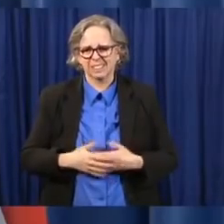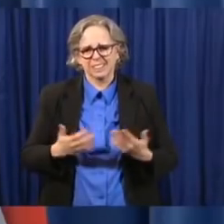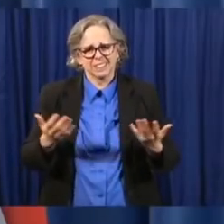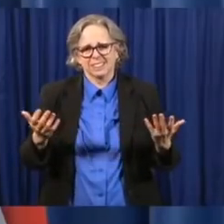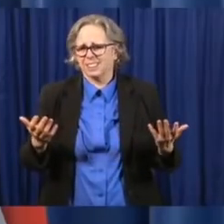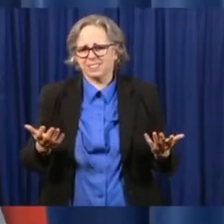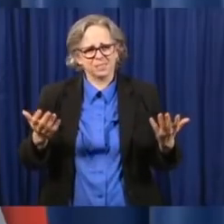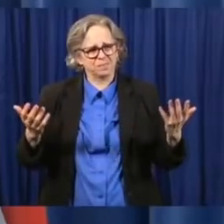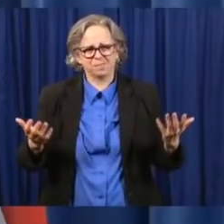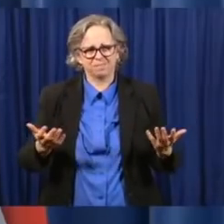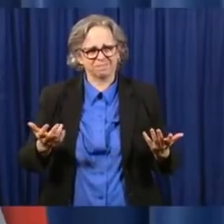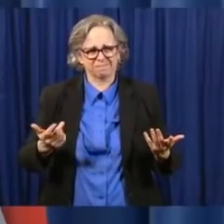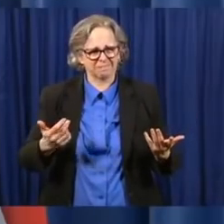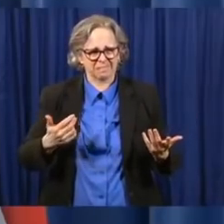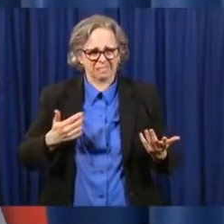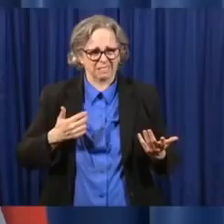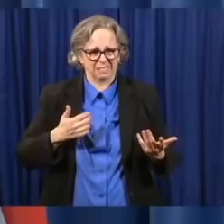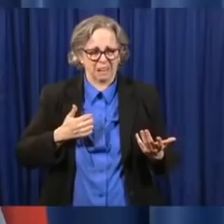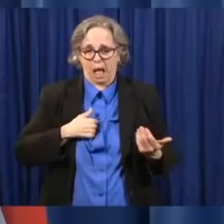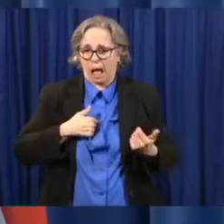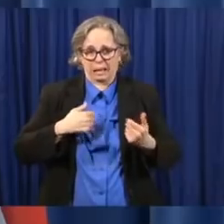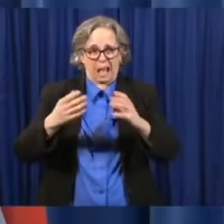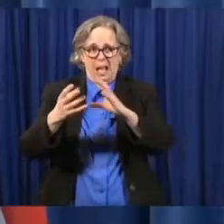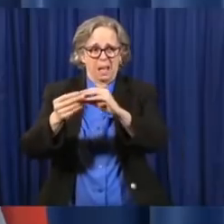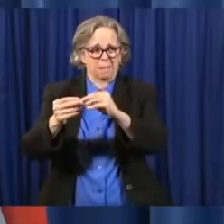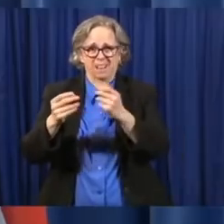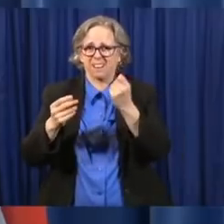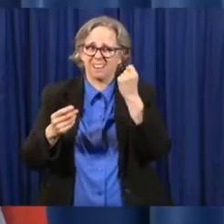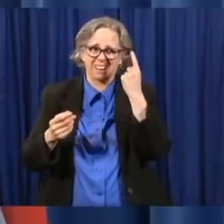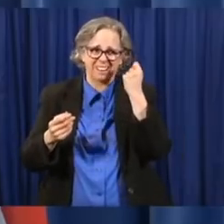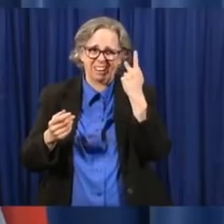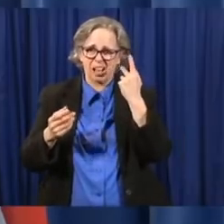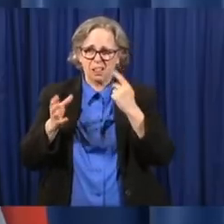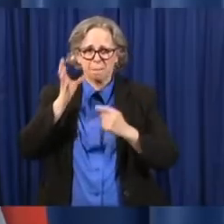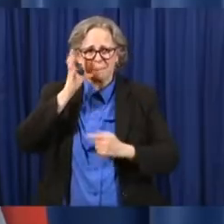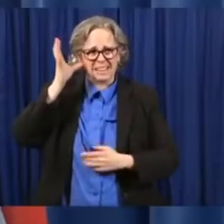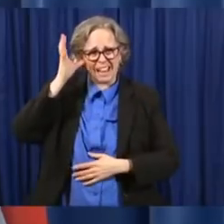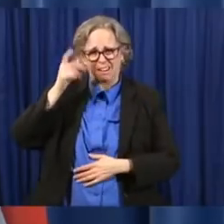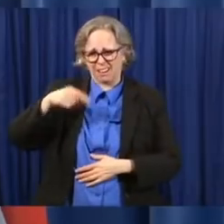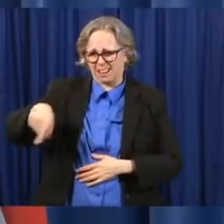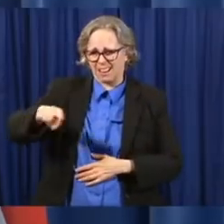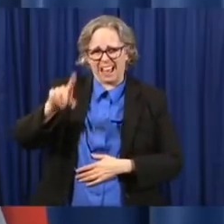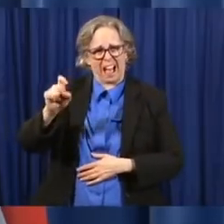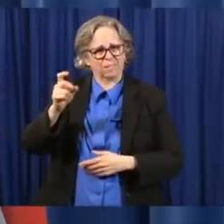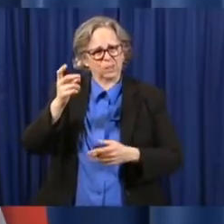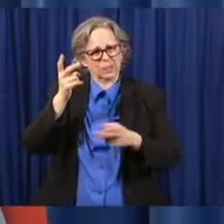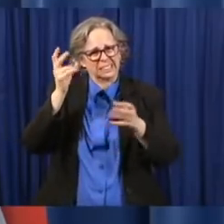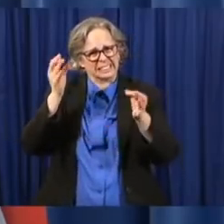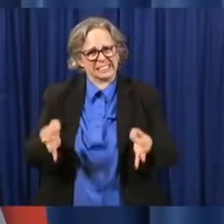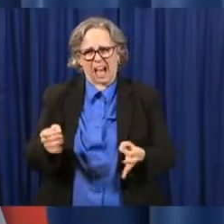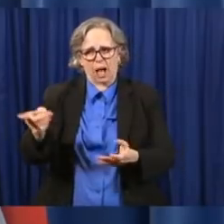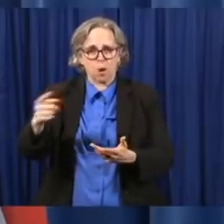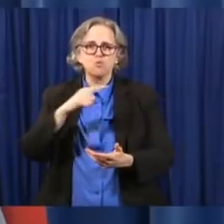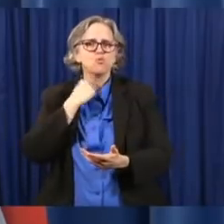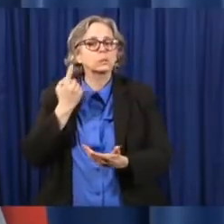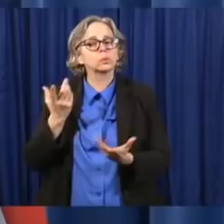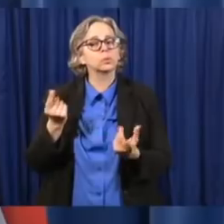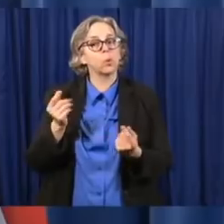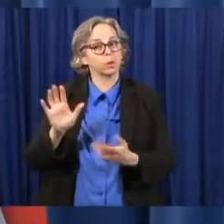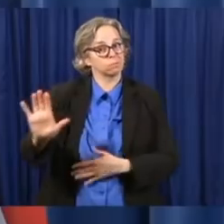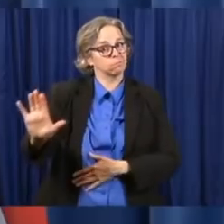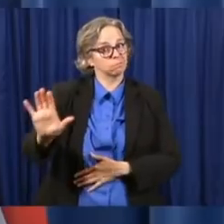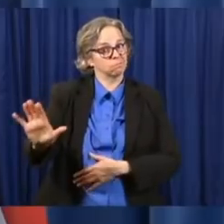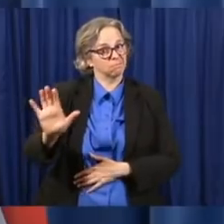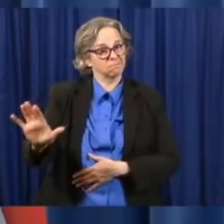think about is, what are the risks, and what are the risks of my child, getting this and then infecting the family